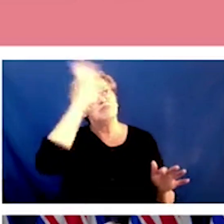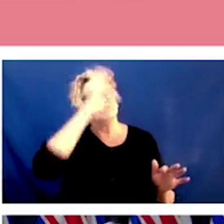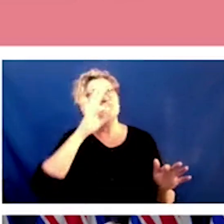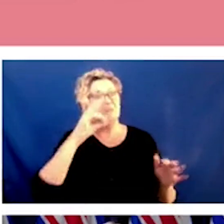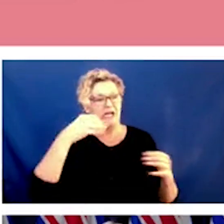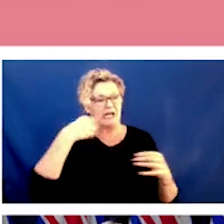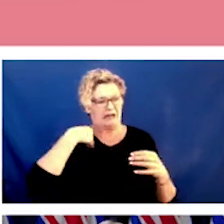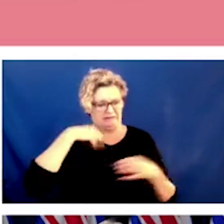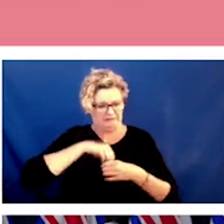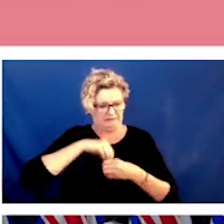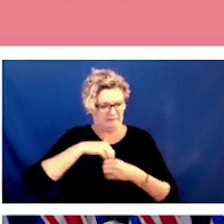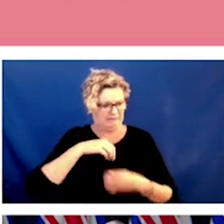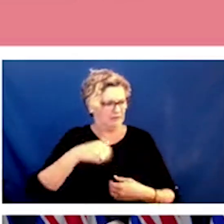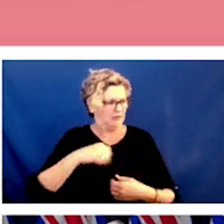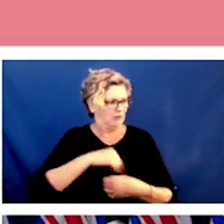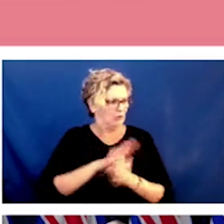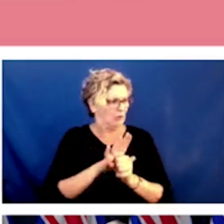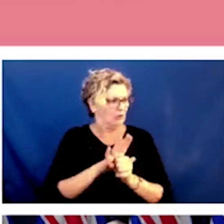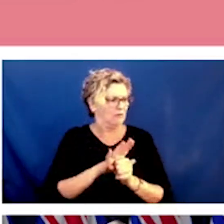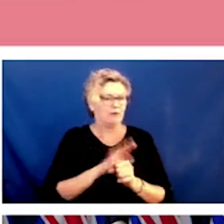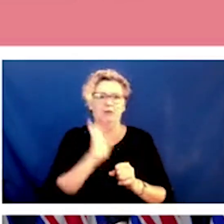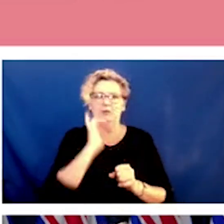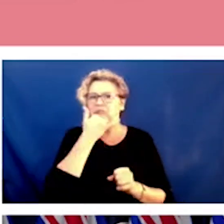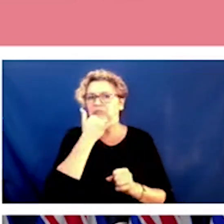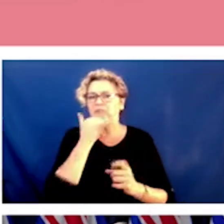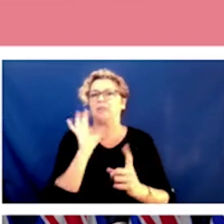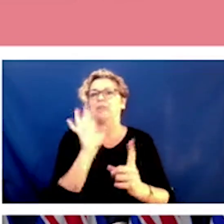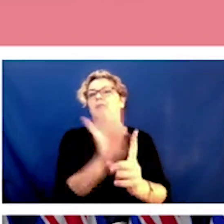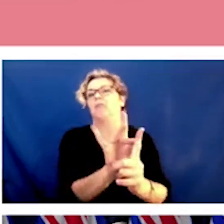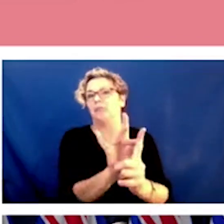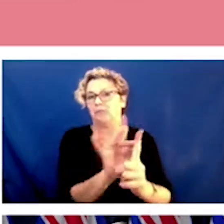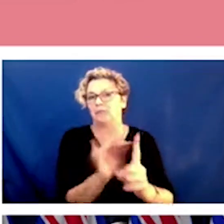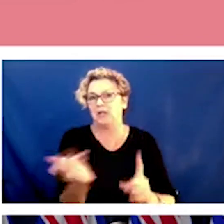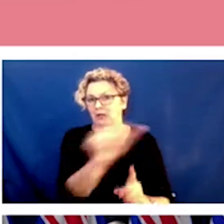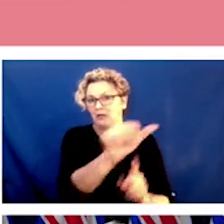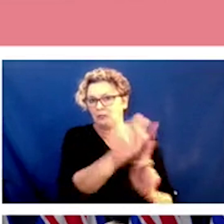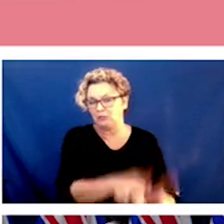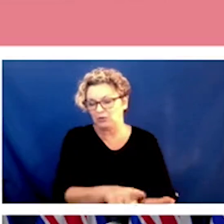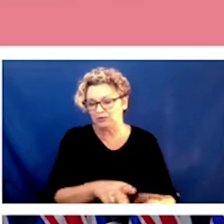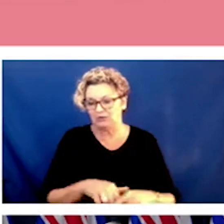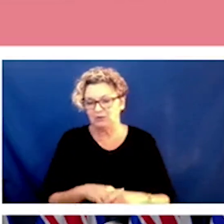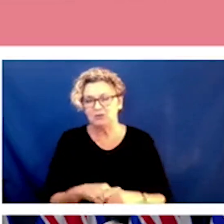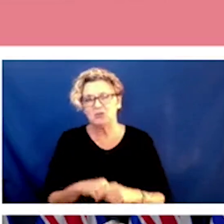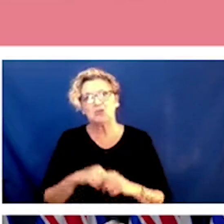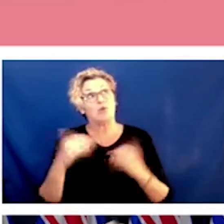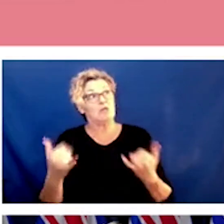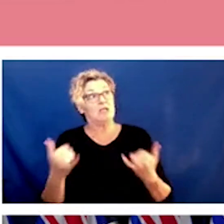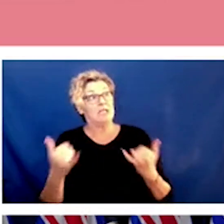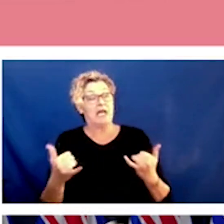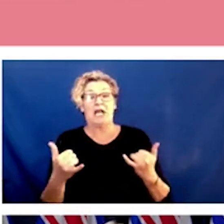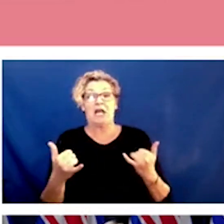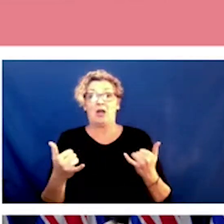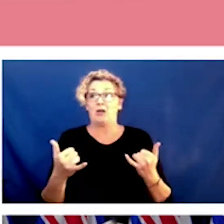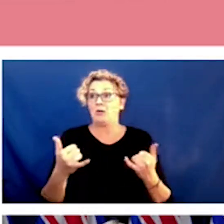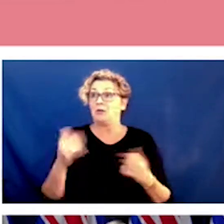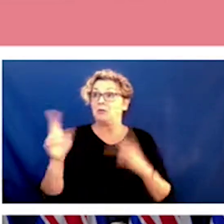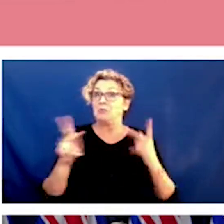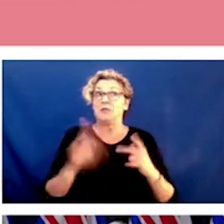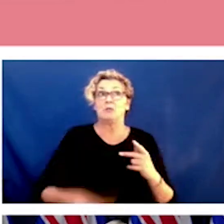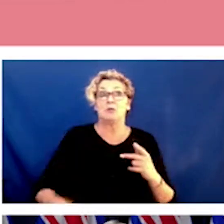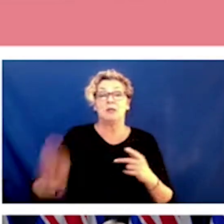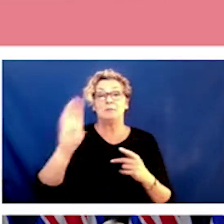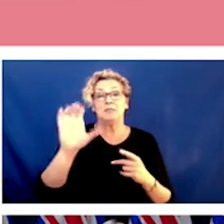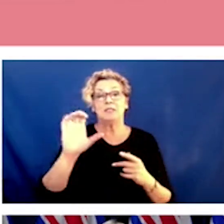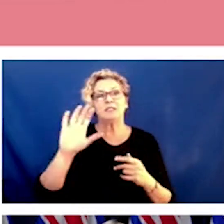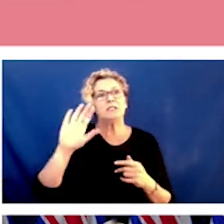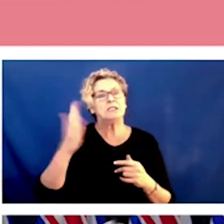been exposed, who might develop illness, are isolated safely and supported. So when they do develop symptoms,